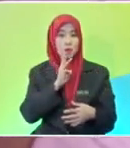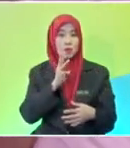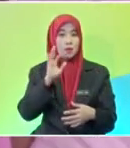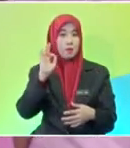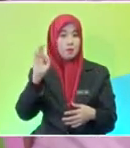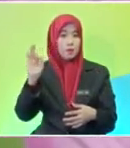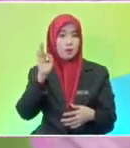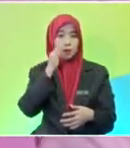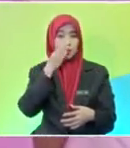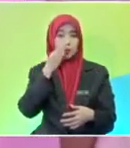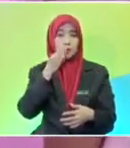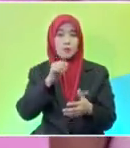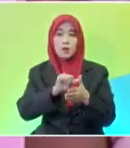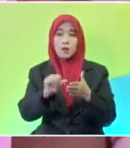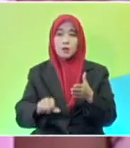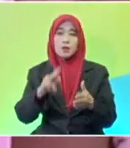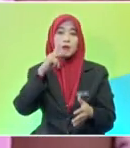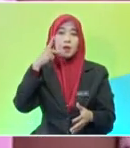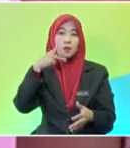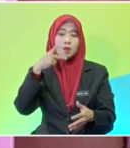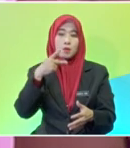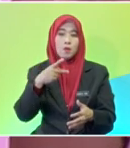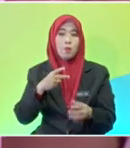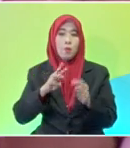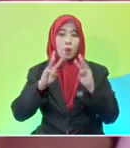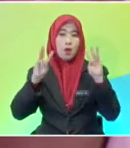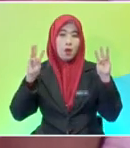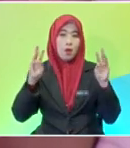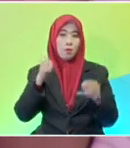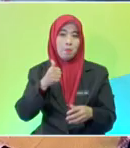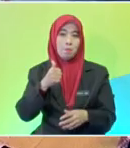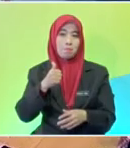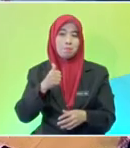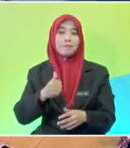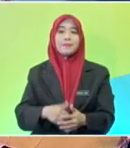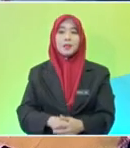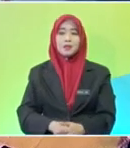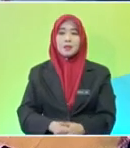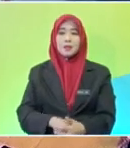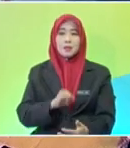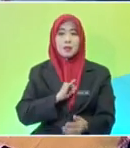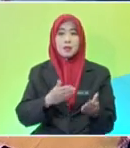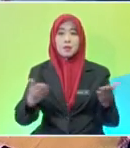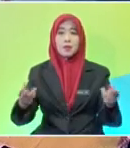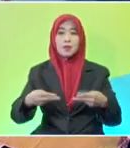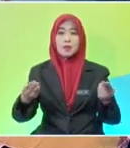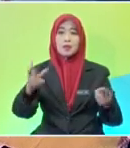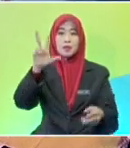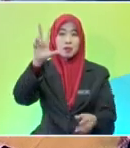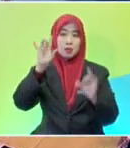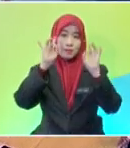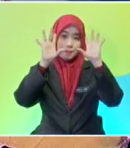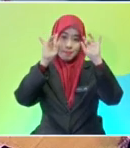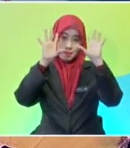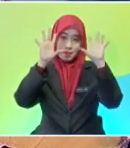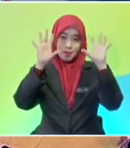water, fiber, and the last one, carbohydrates. Wow, well done. Okay, so I have to reward you with the 3 stars.